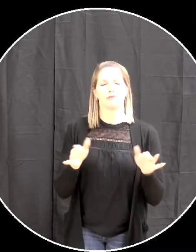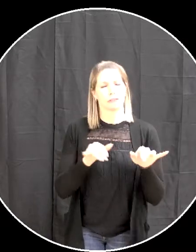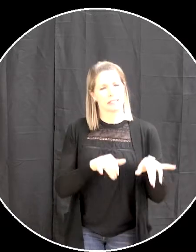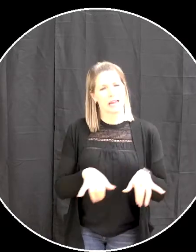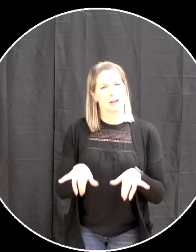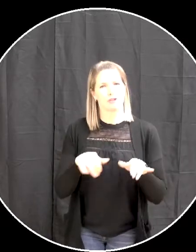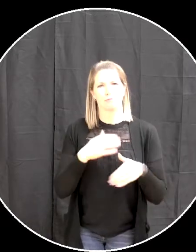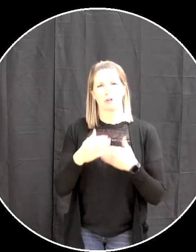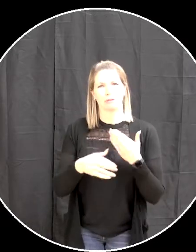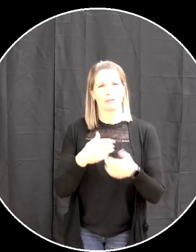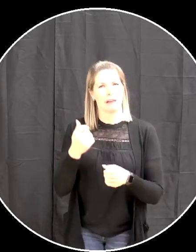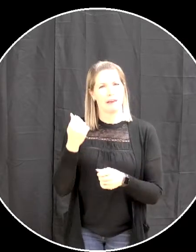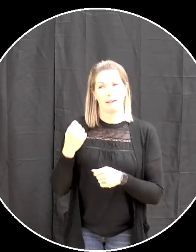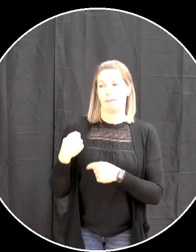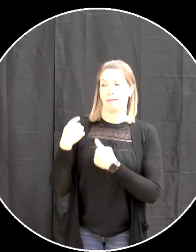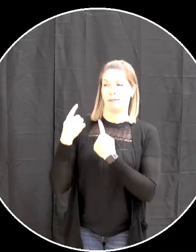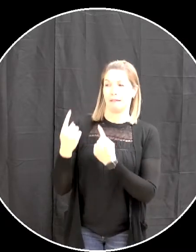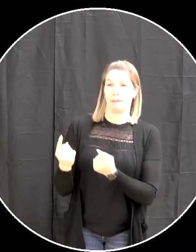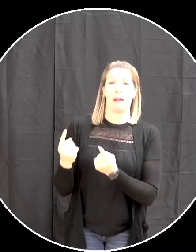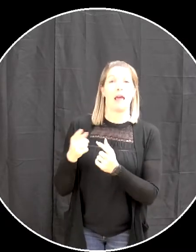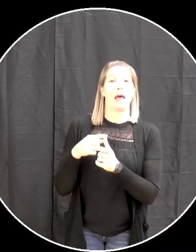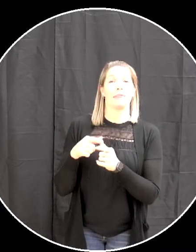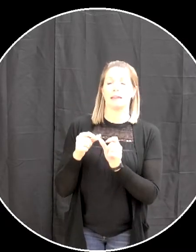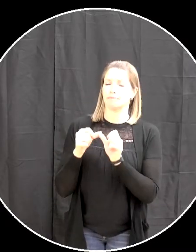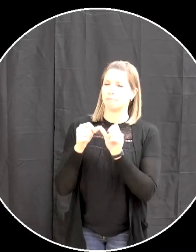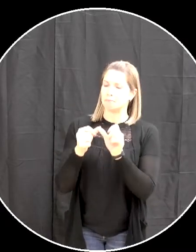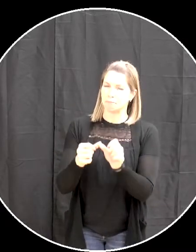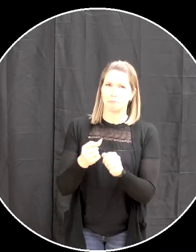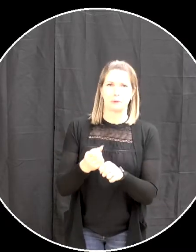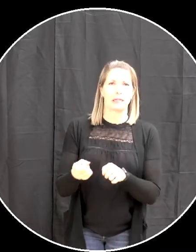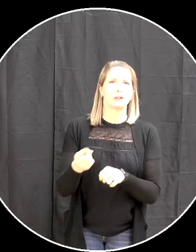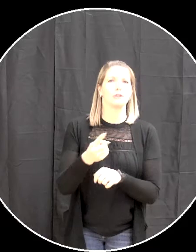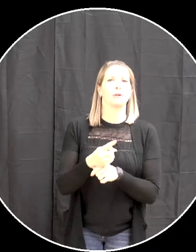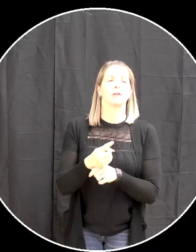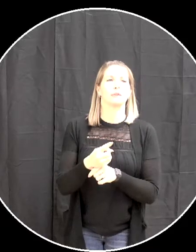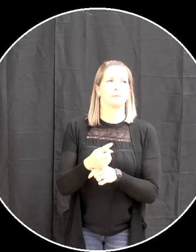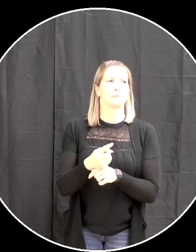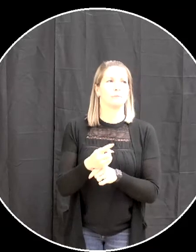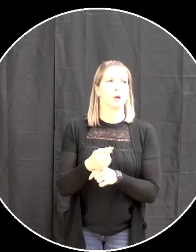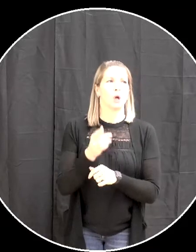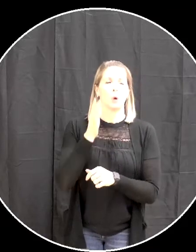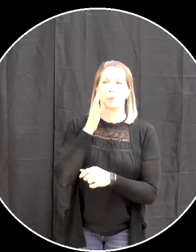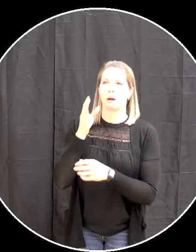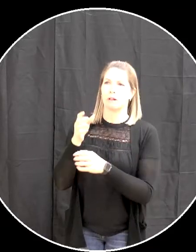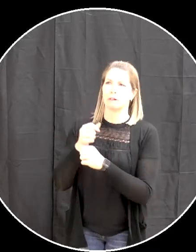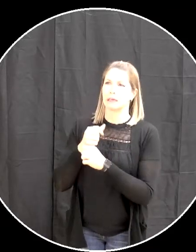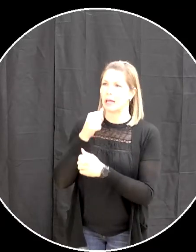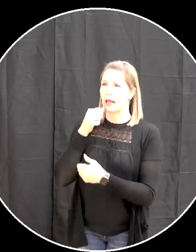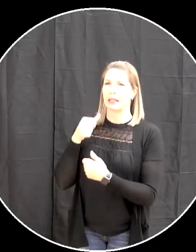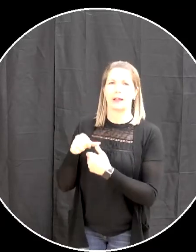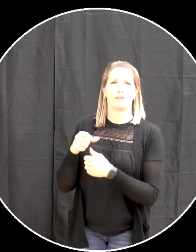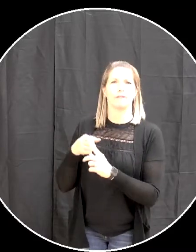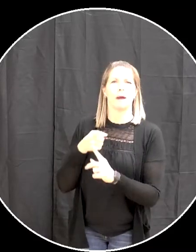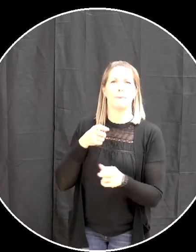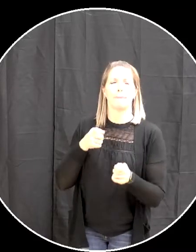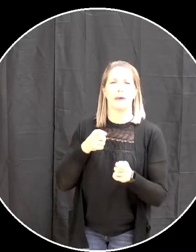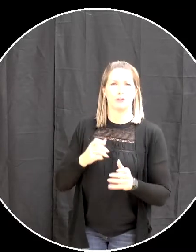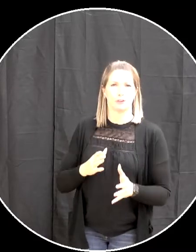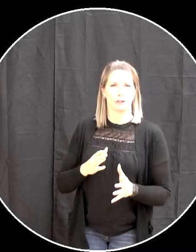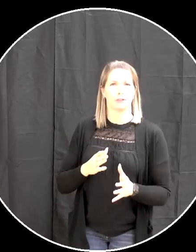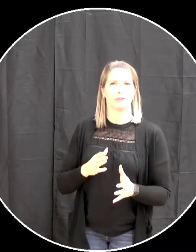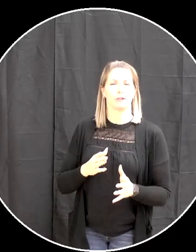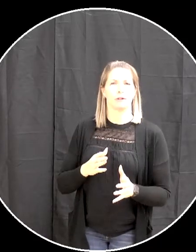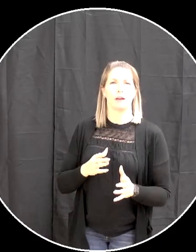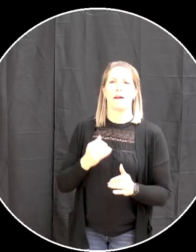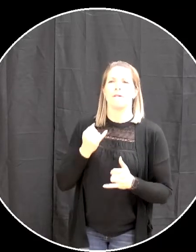perform up to the date that the board approves the financial statement. So we'll obtain a letter of representation for management. There are some